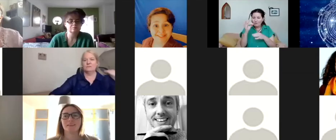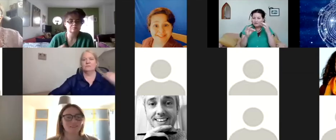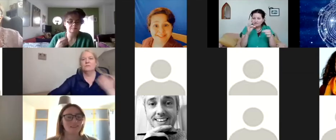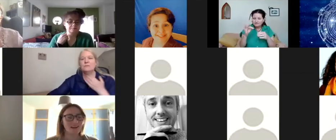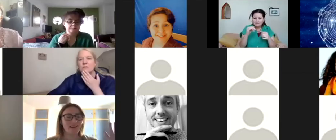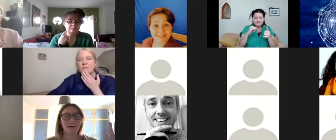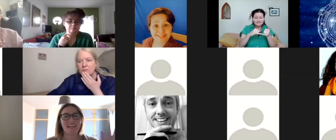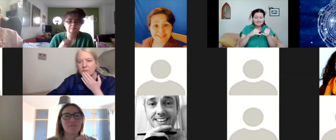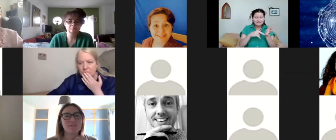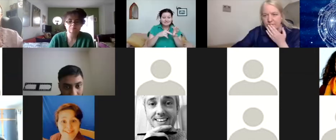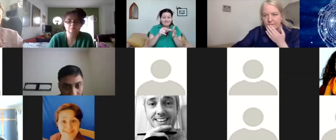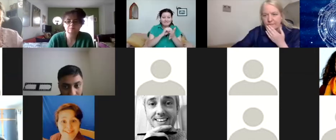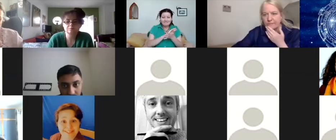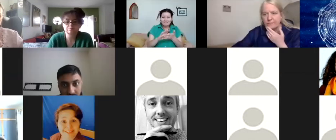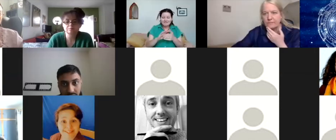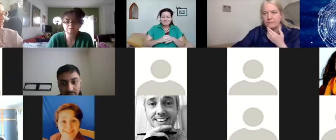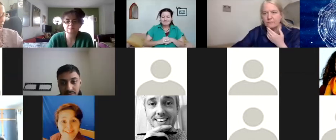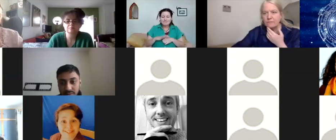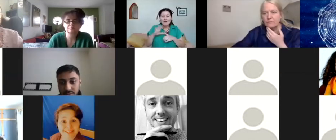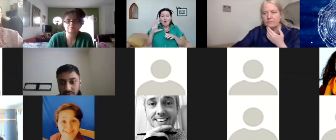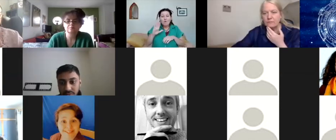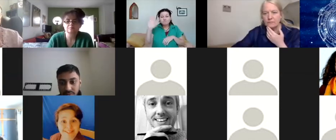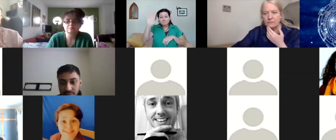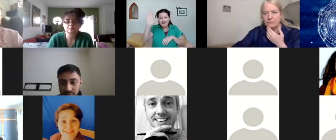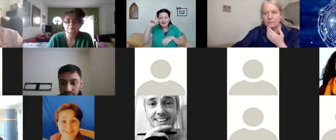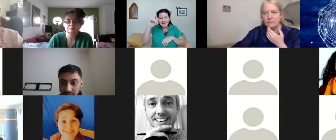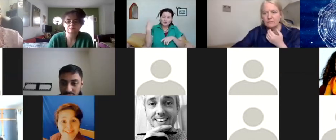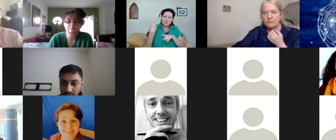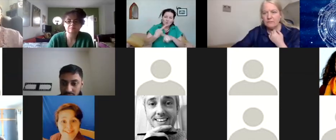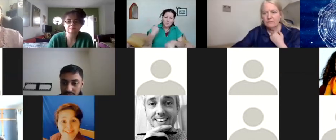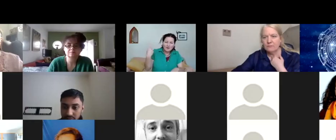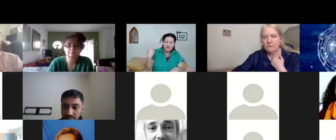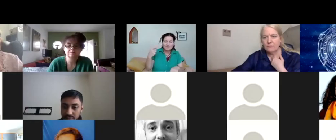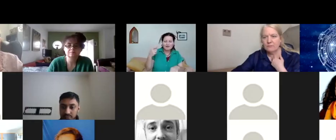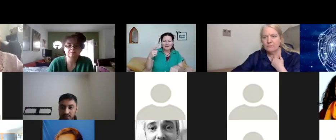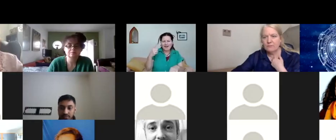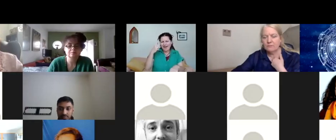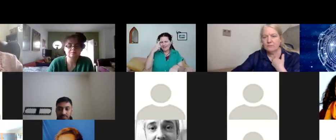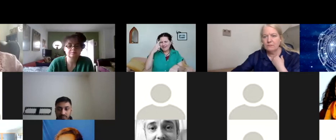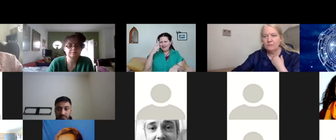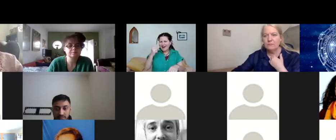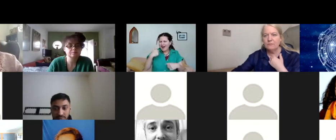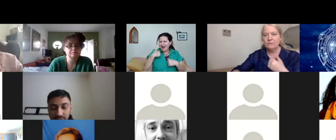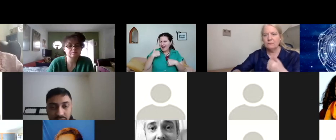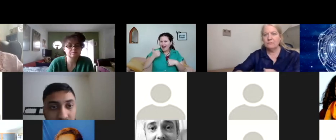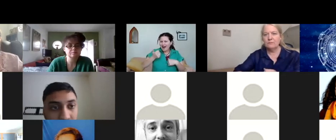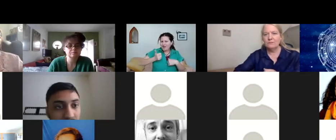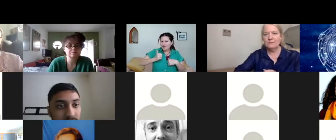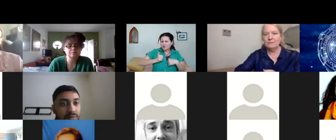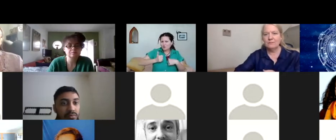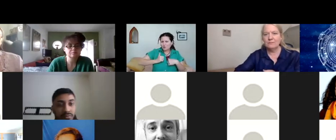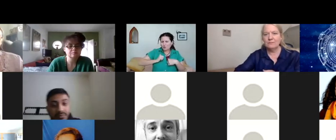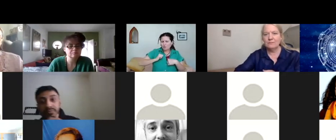Steph? Hi, it was just a quickie. I think I've made a total assumption that the presentation date